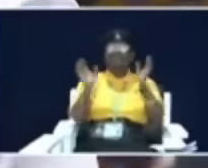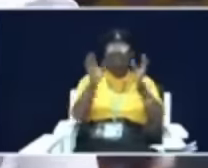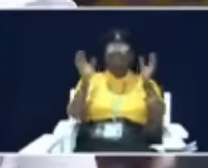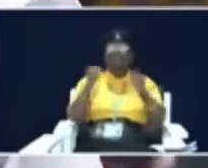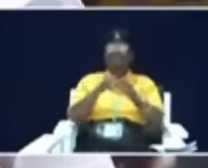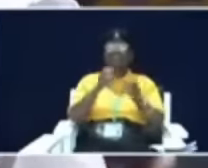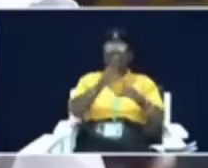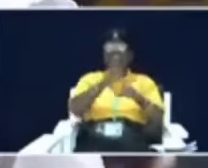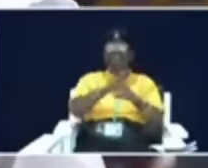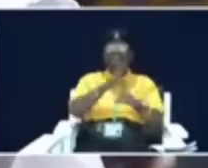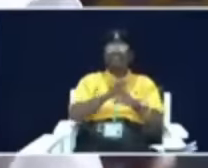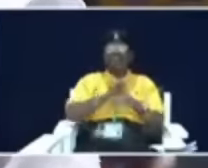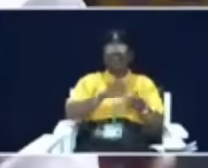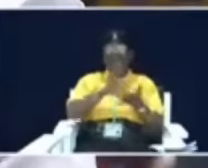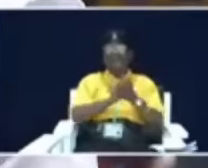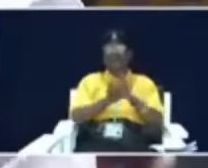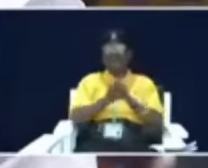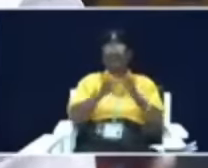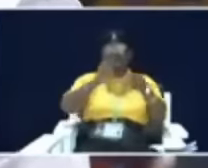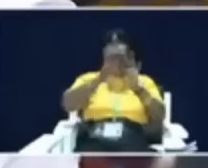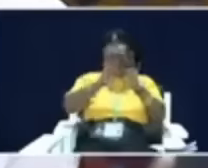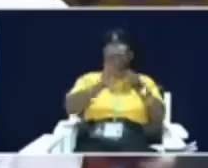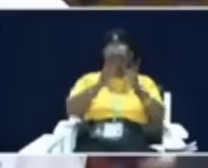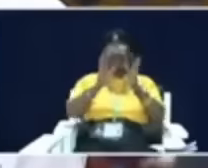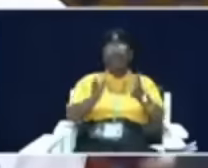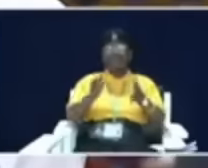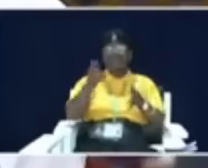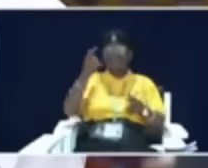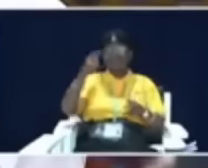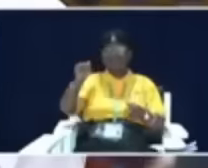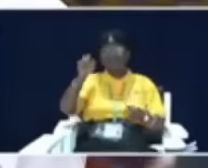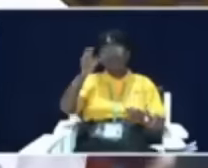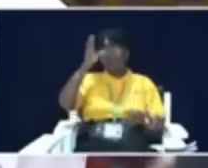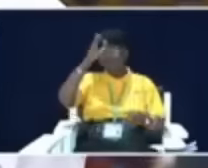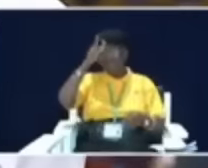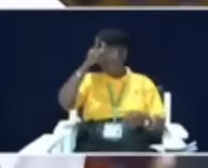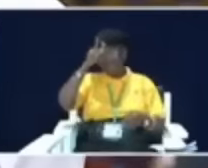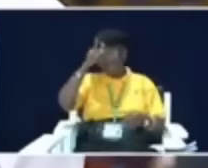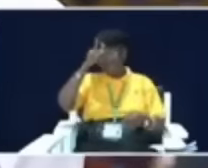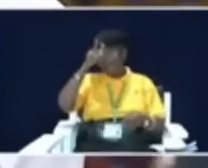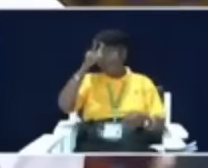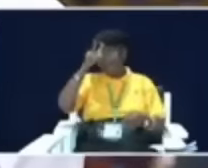the interpreter for Papa, the general superintendent.